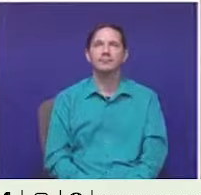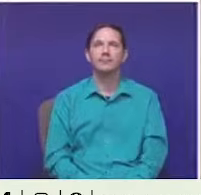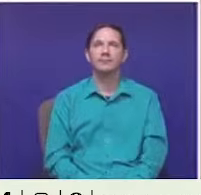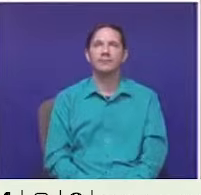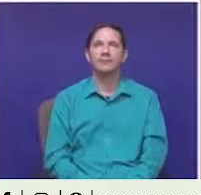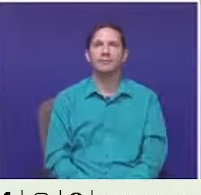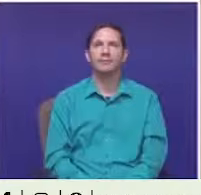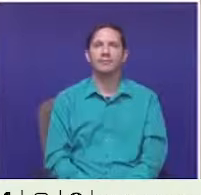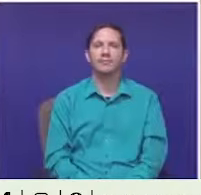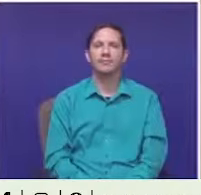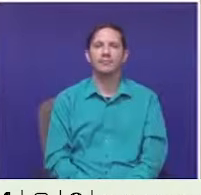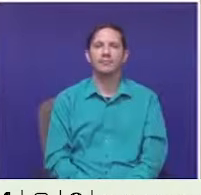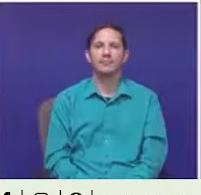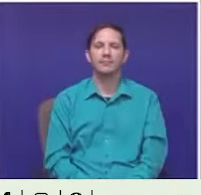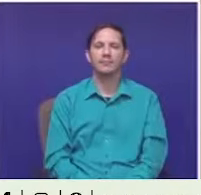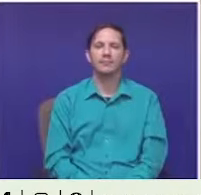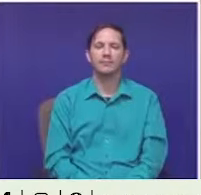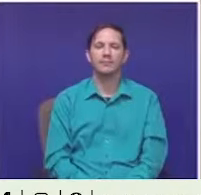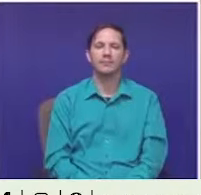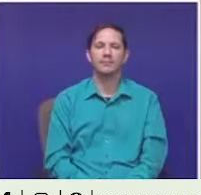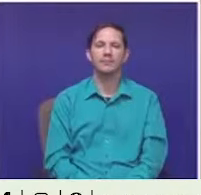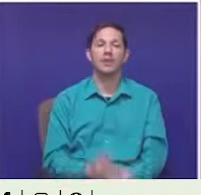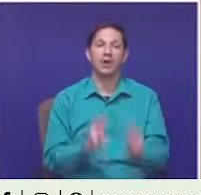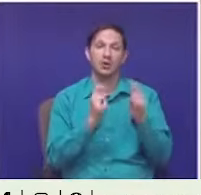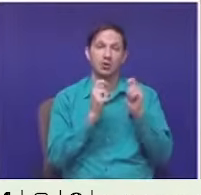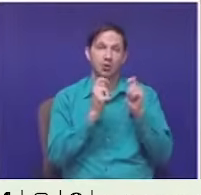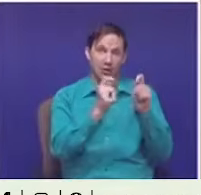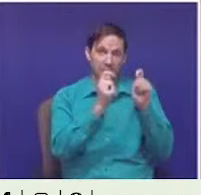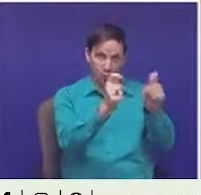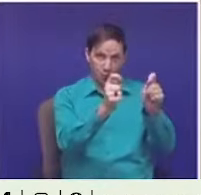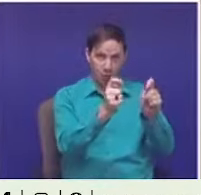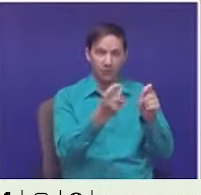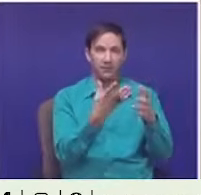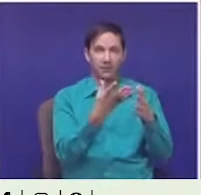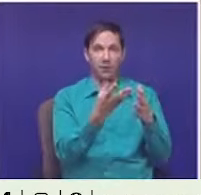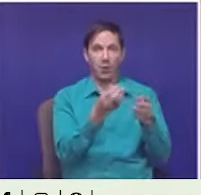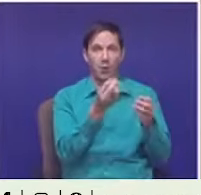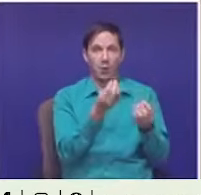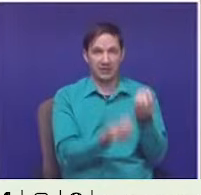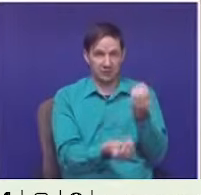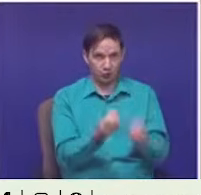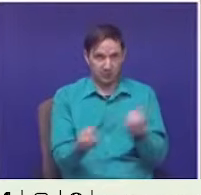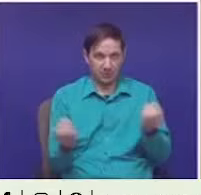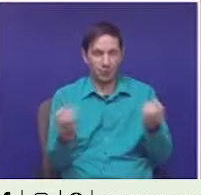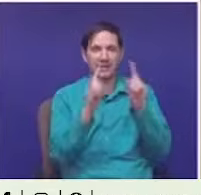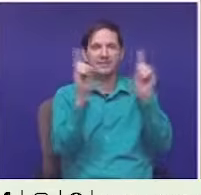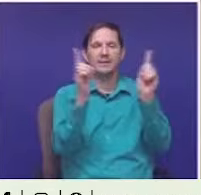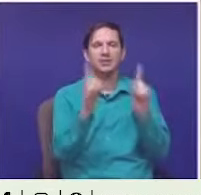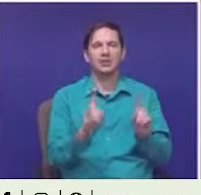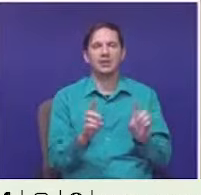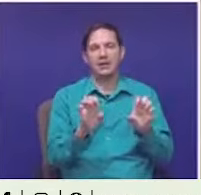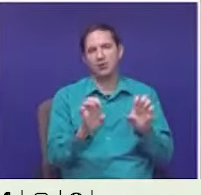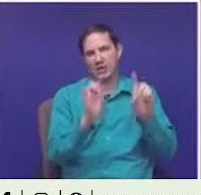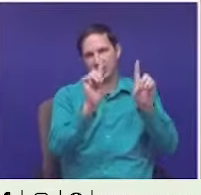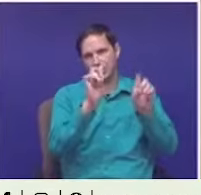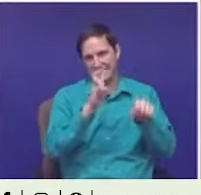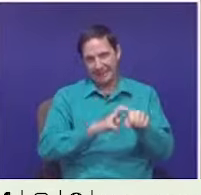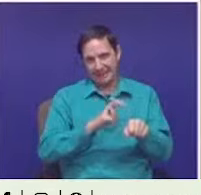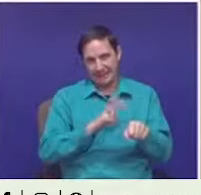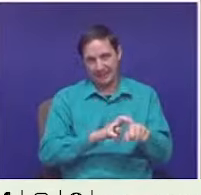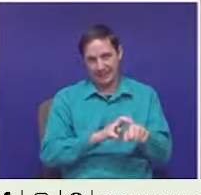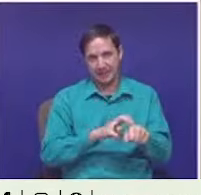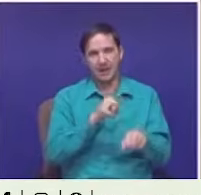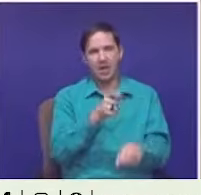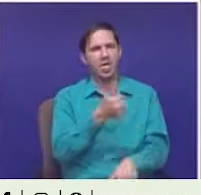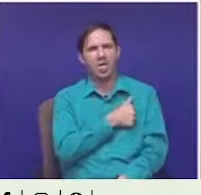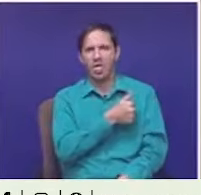Thank you very much, Chair. Transport for learners with special education needs is not just a luxury. It is often the difference between